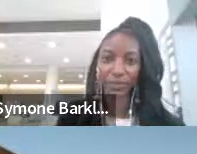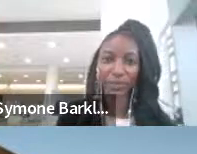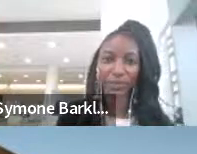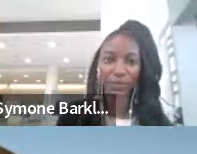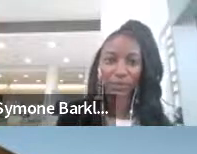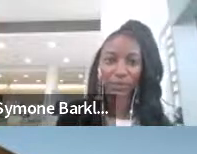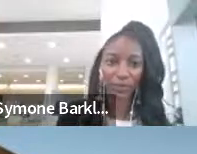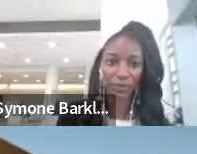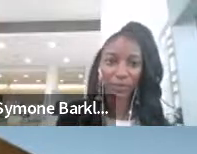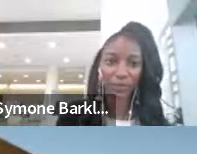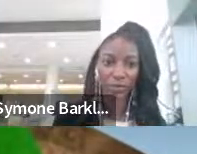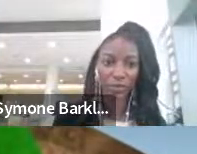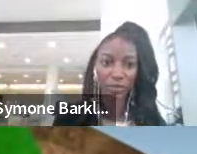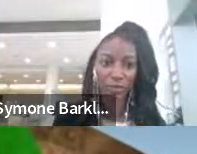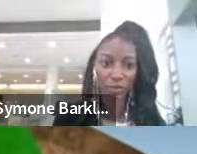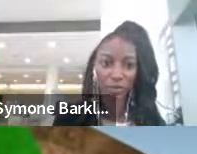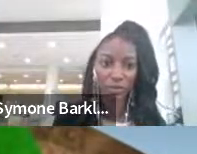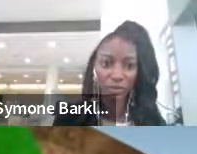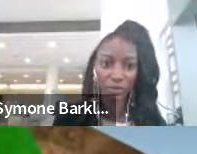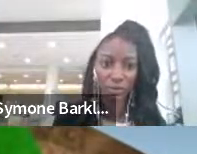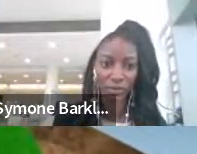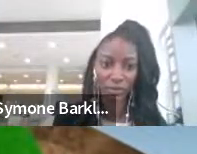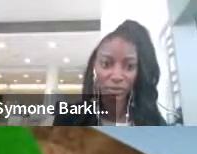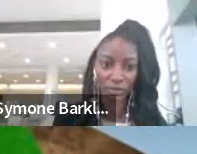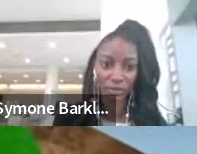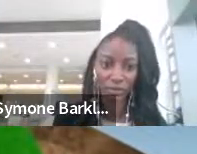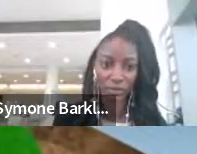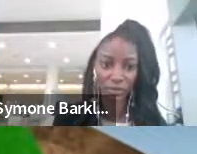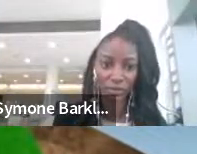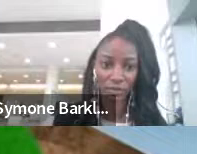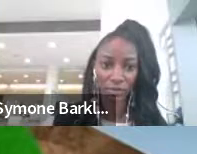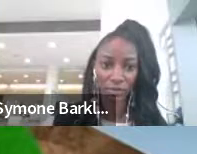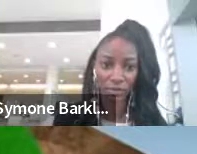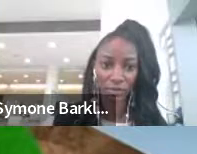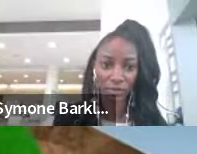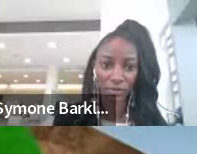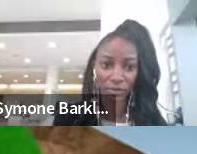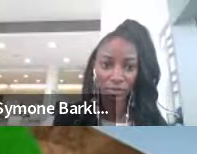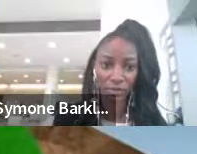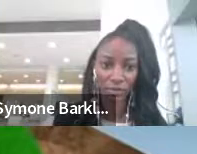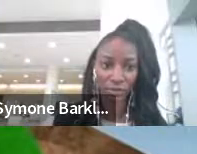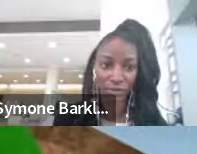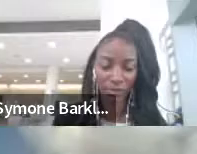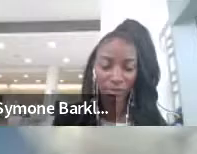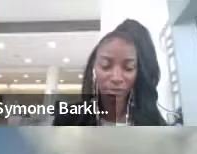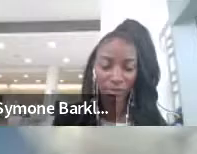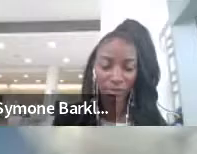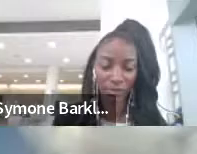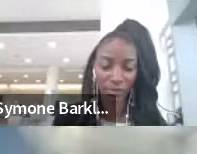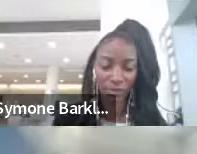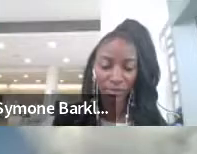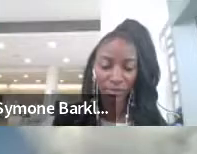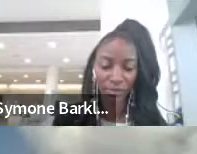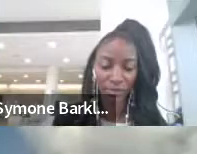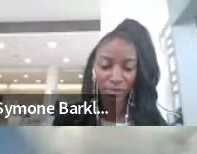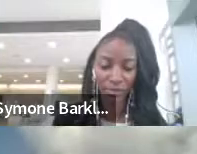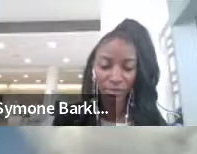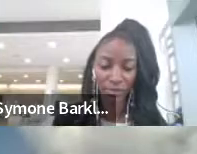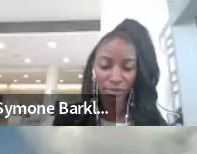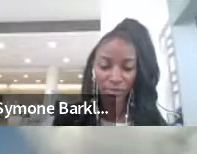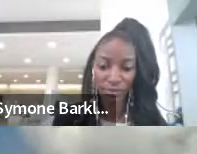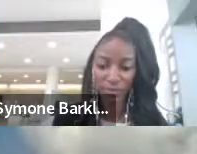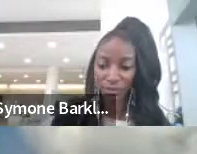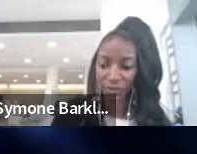birthday floating in the water? All of that junk in the water or on the shoreline is considered marine debris. It's anything solid